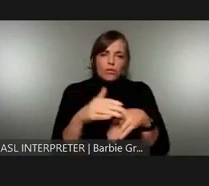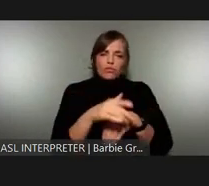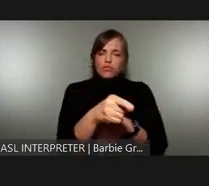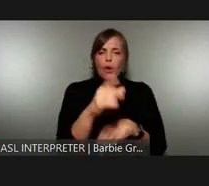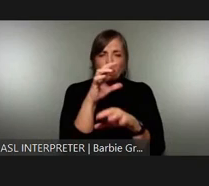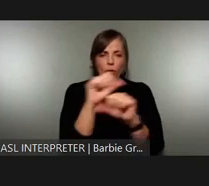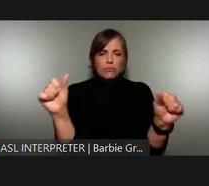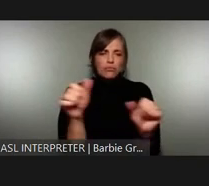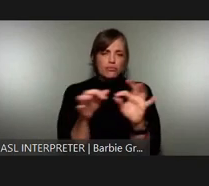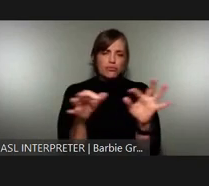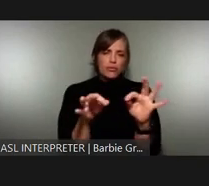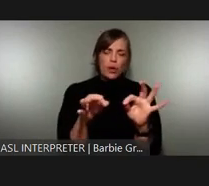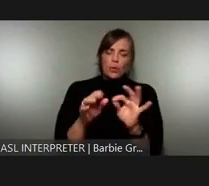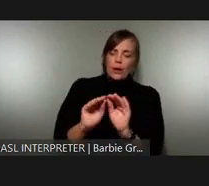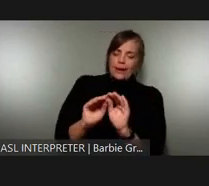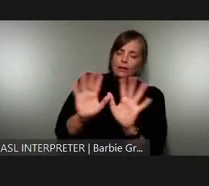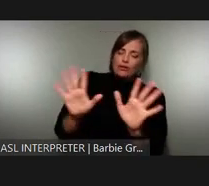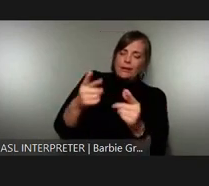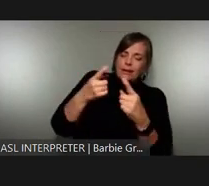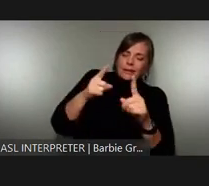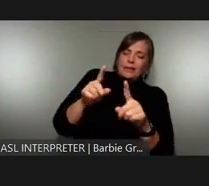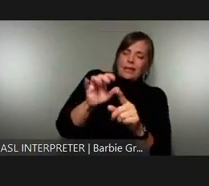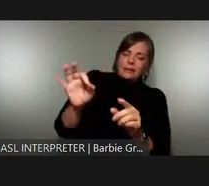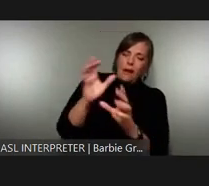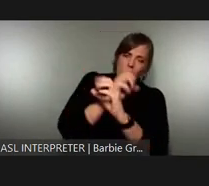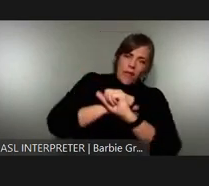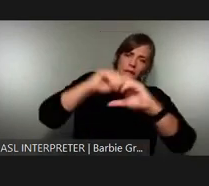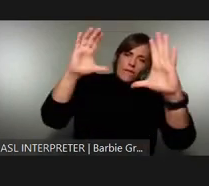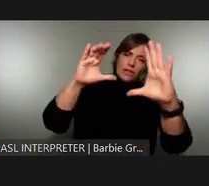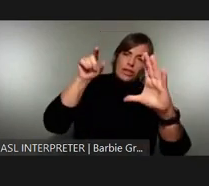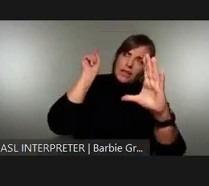clearly articulates the success of the vision